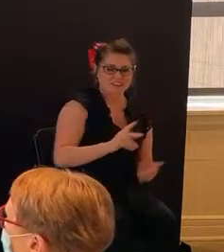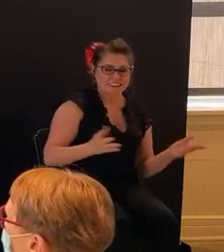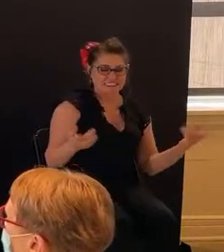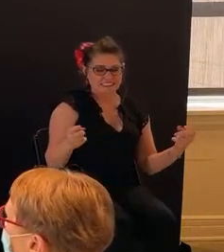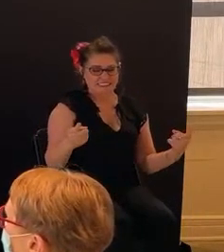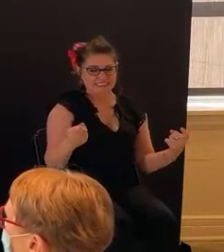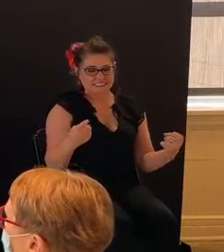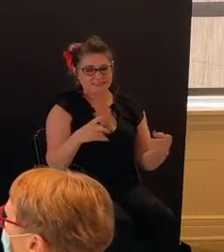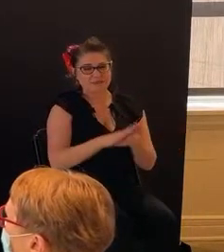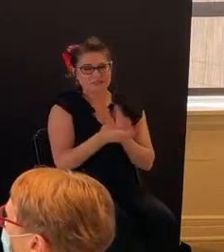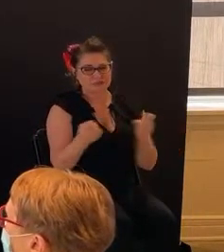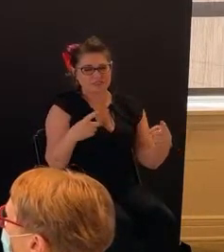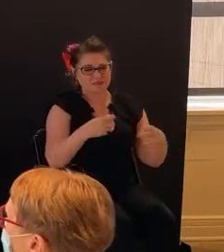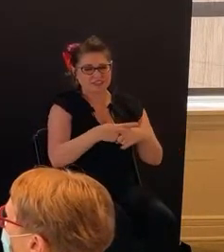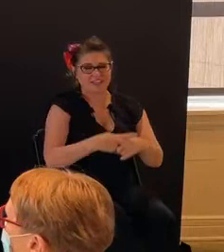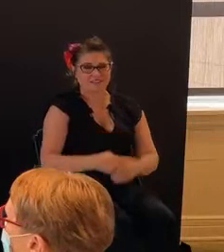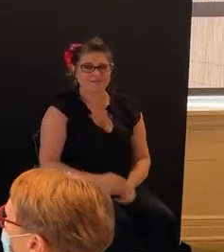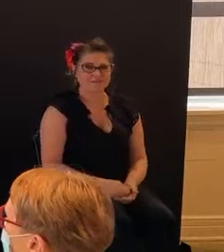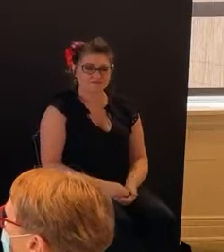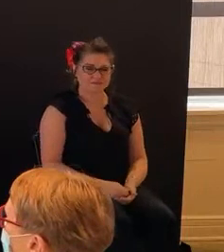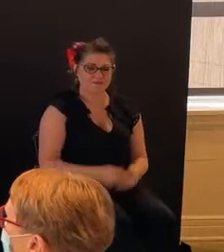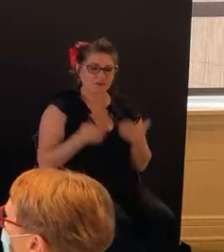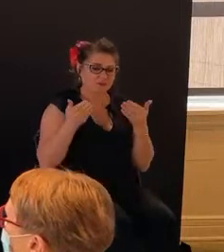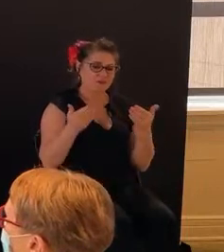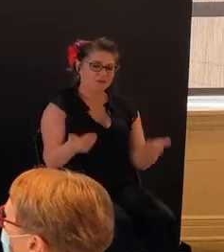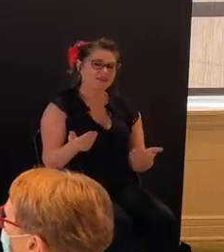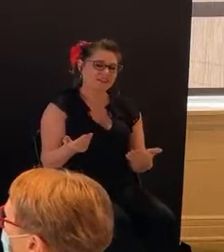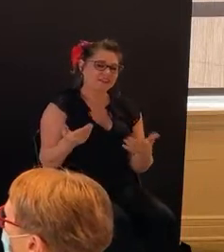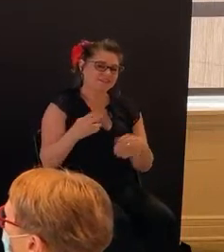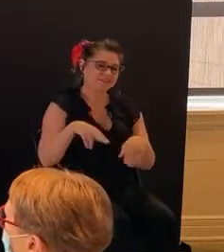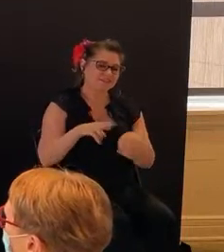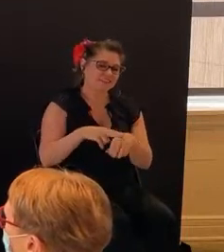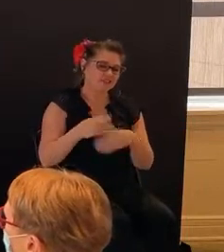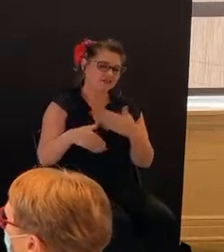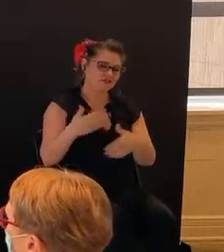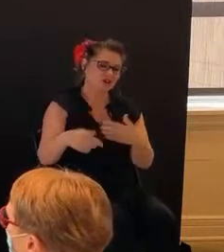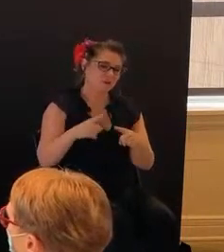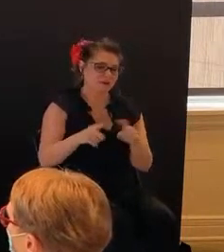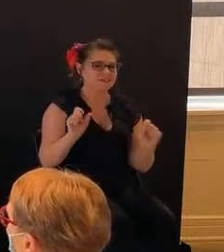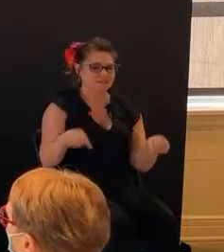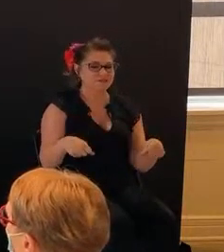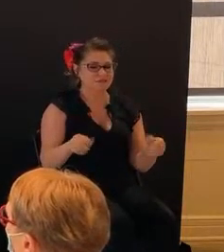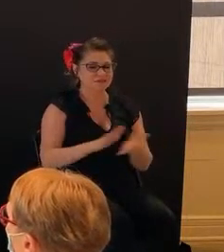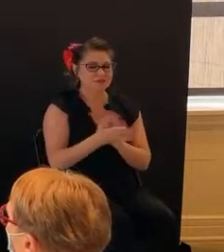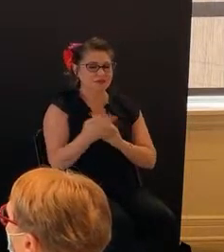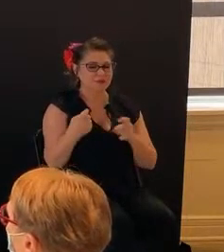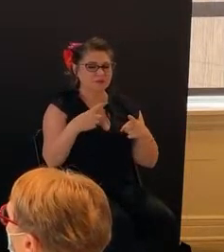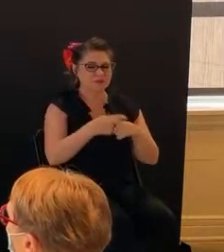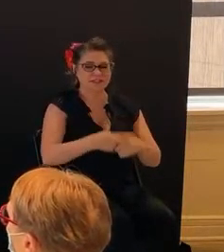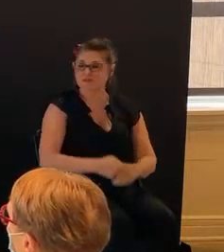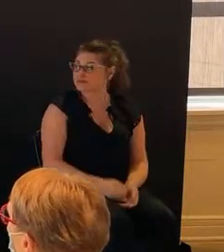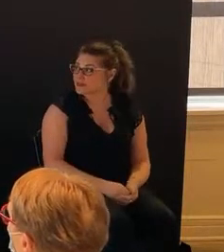spaces where we let these things happen without having an effect ourselves. And then